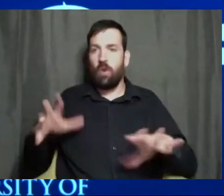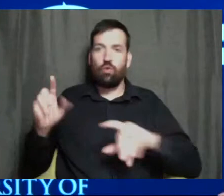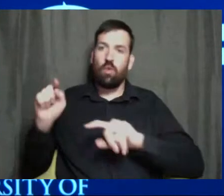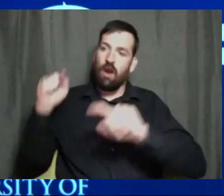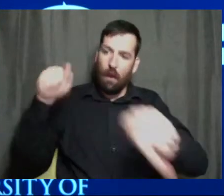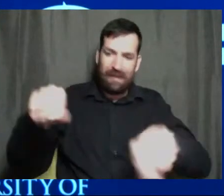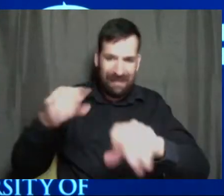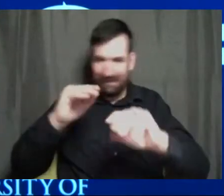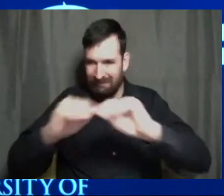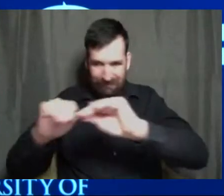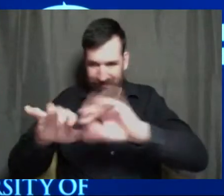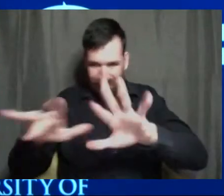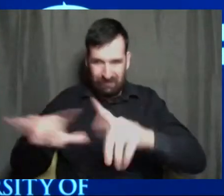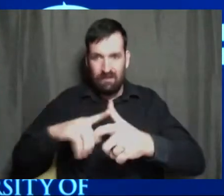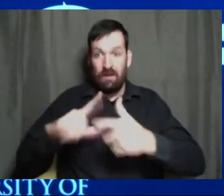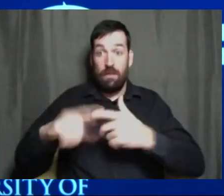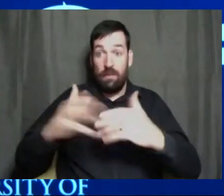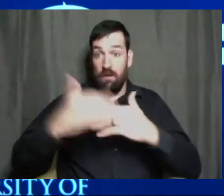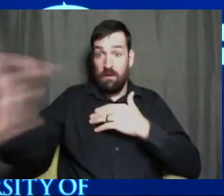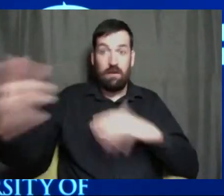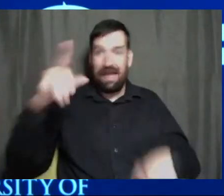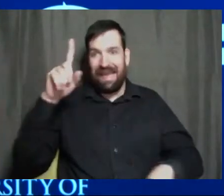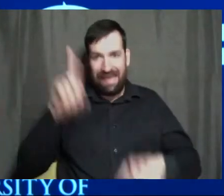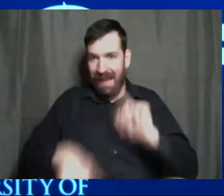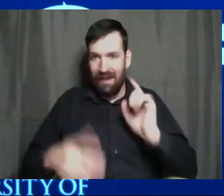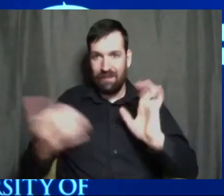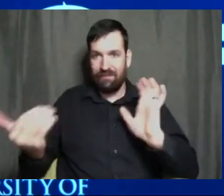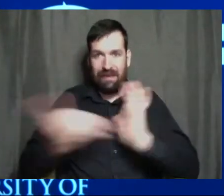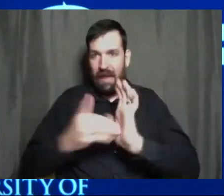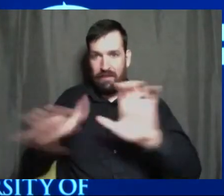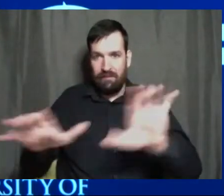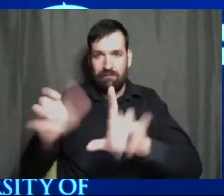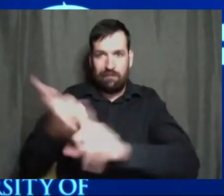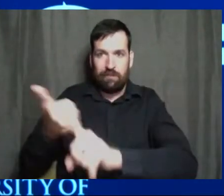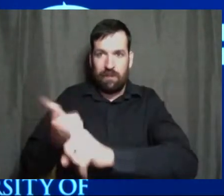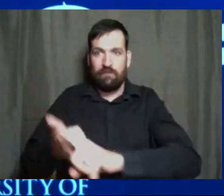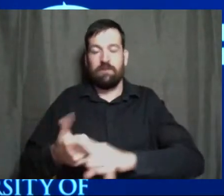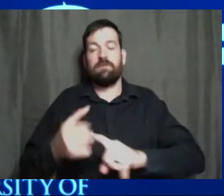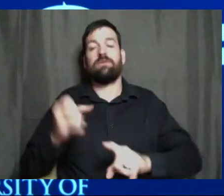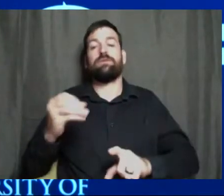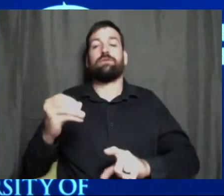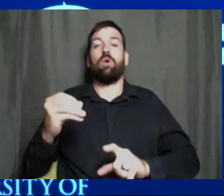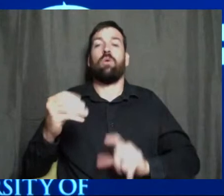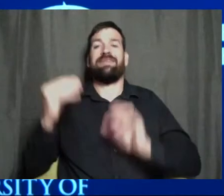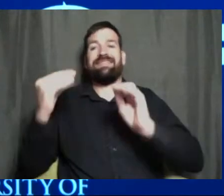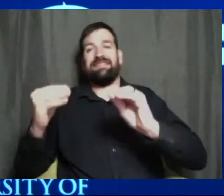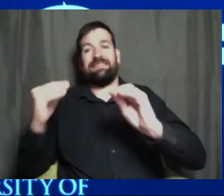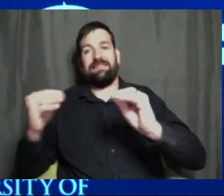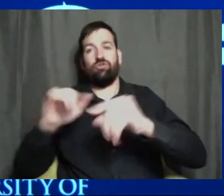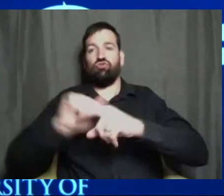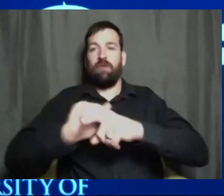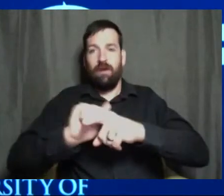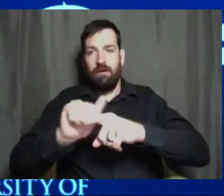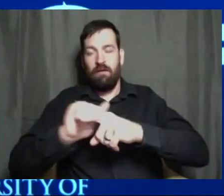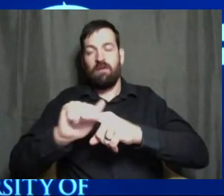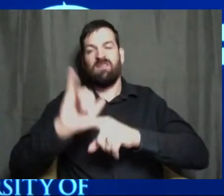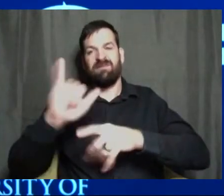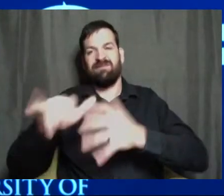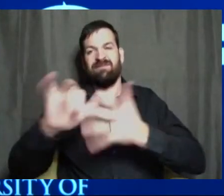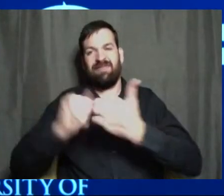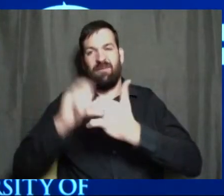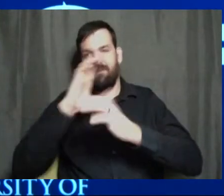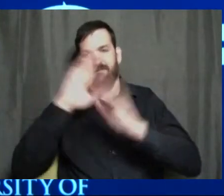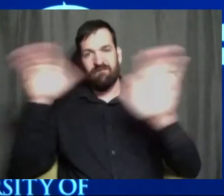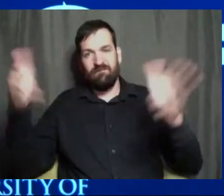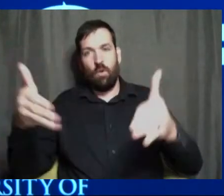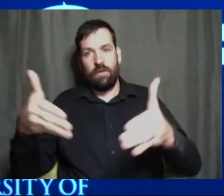then have them not be able to reproduce things when we leave. So capacity building and training is how we focus on things.